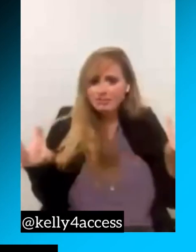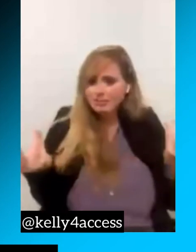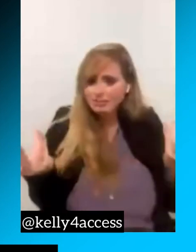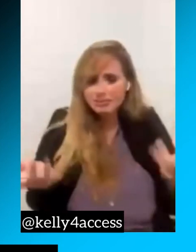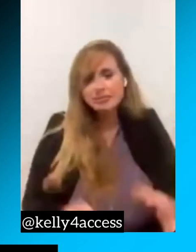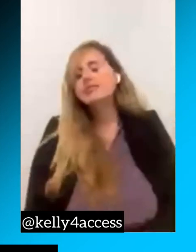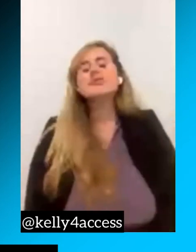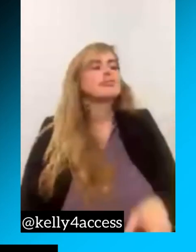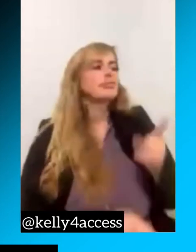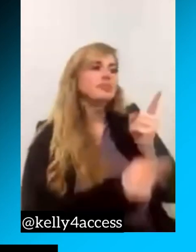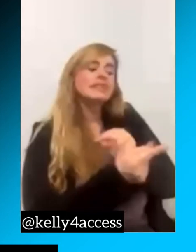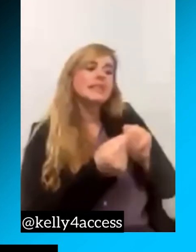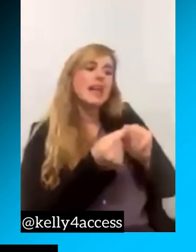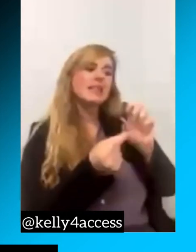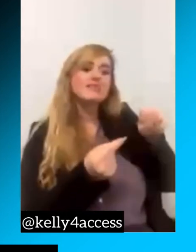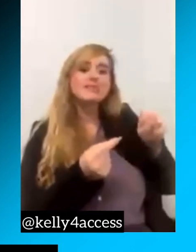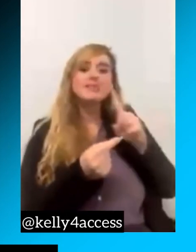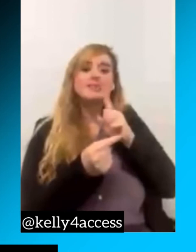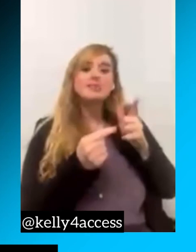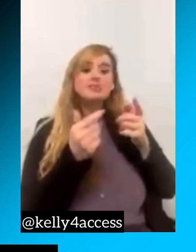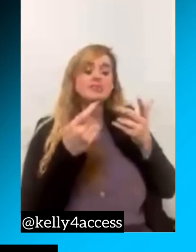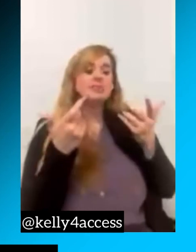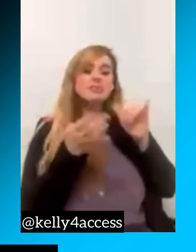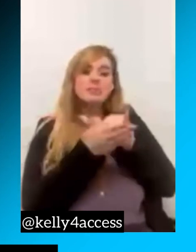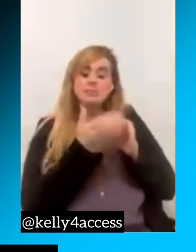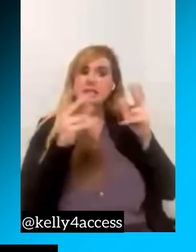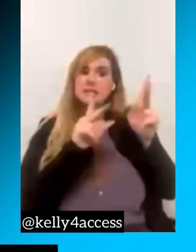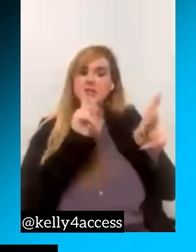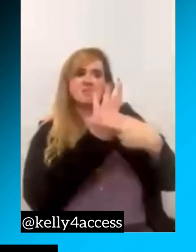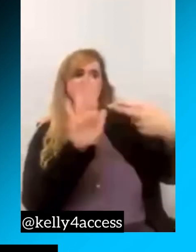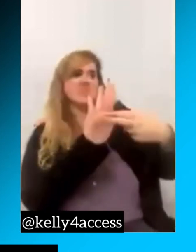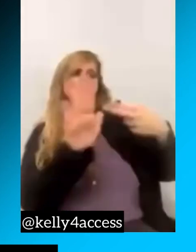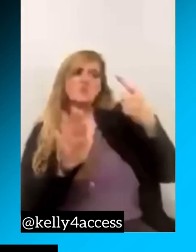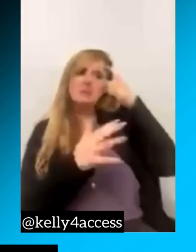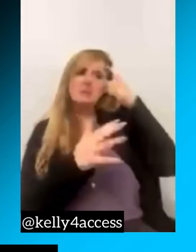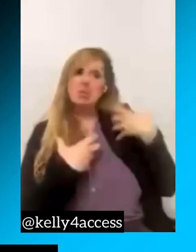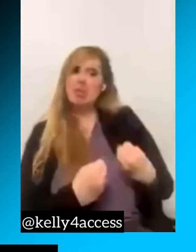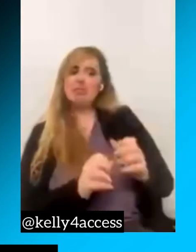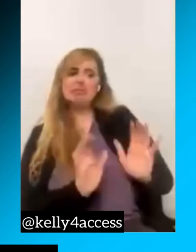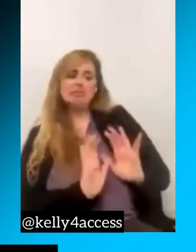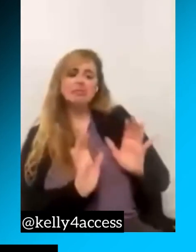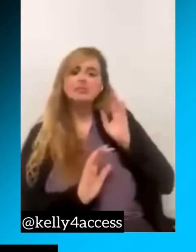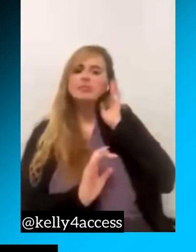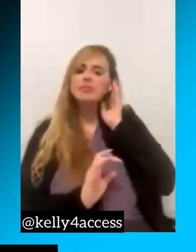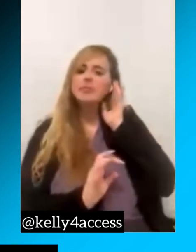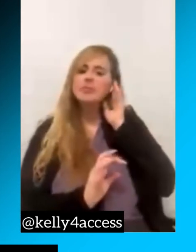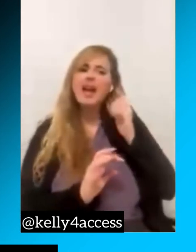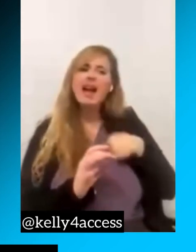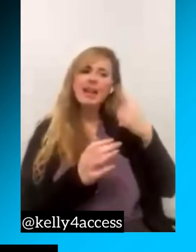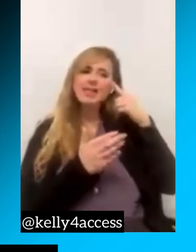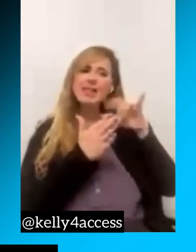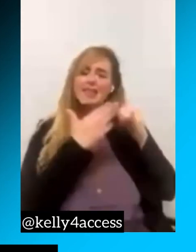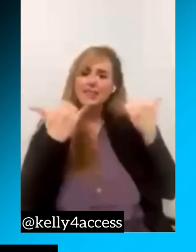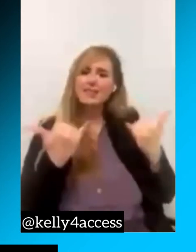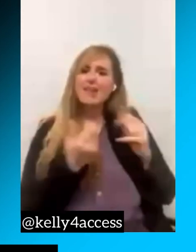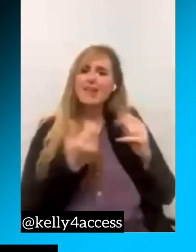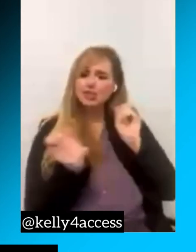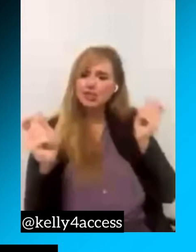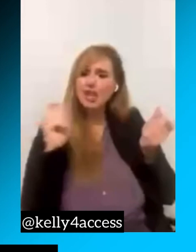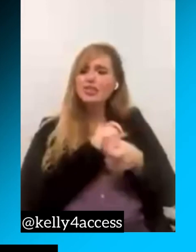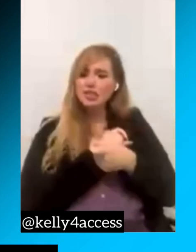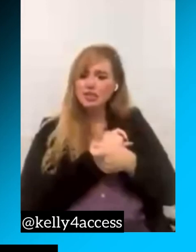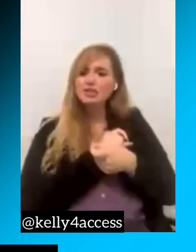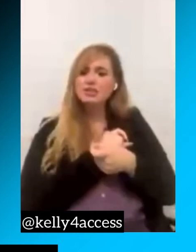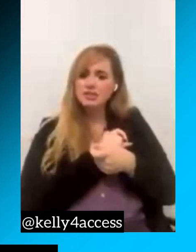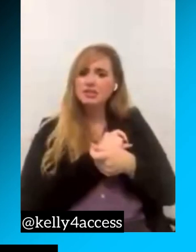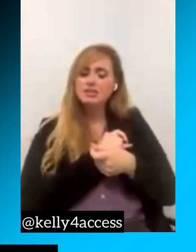Exactly. Yeah, there's a huge stigma on mental health. And I think that's starting to change in the